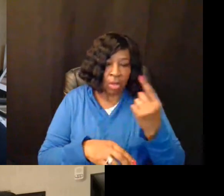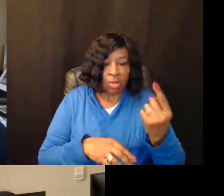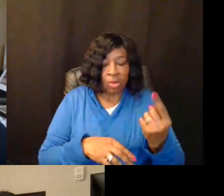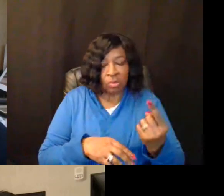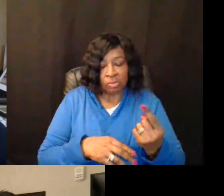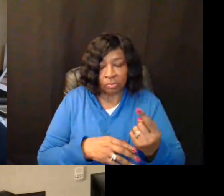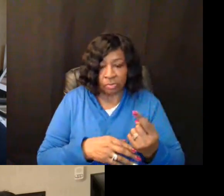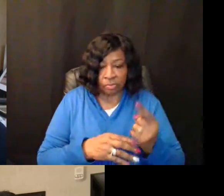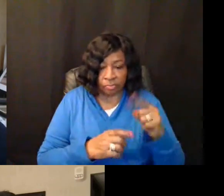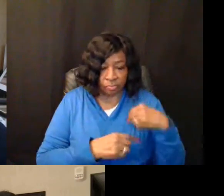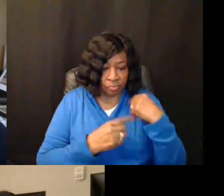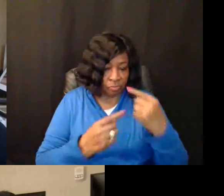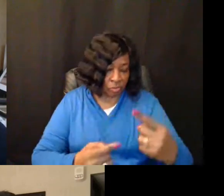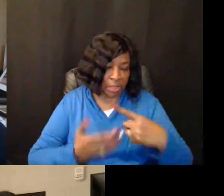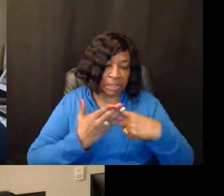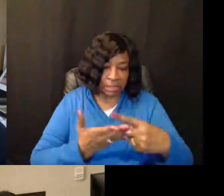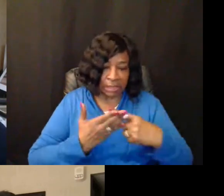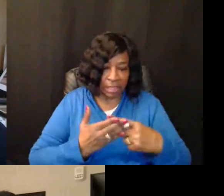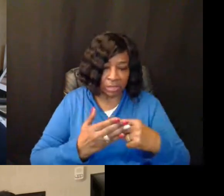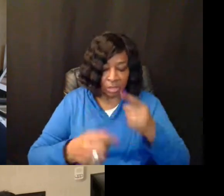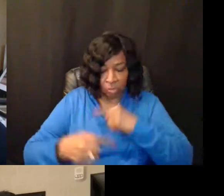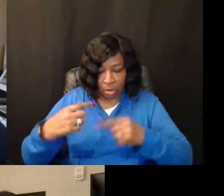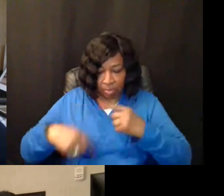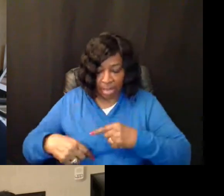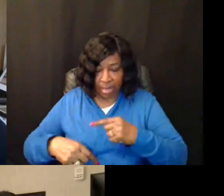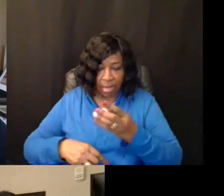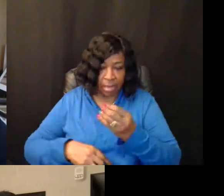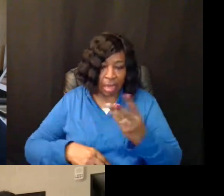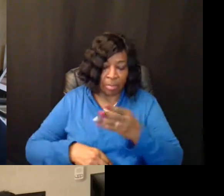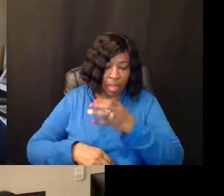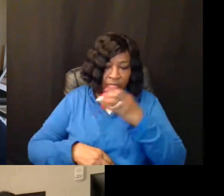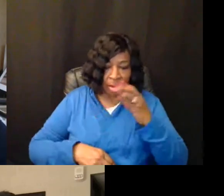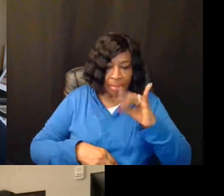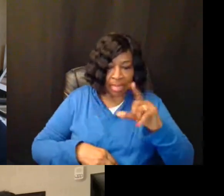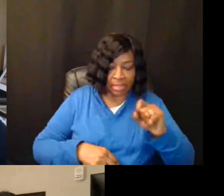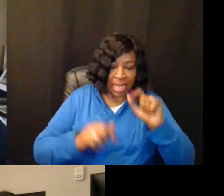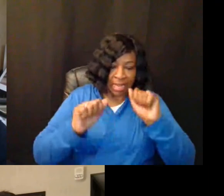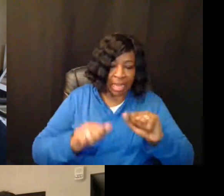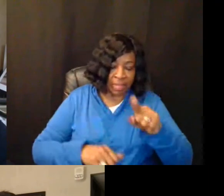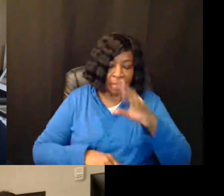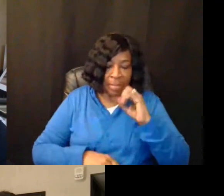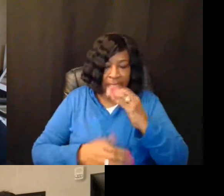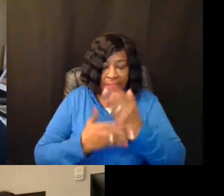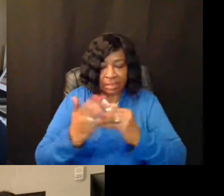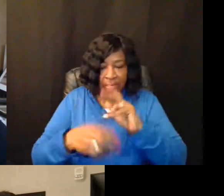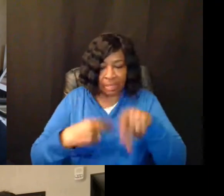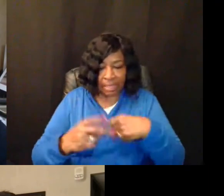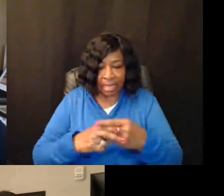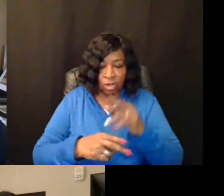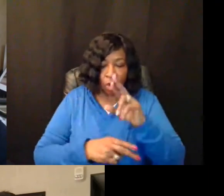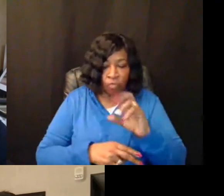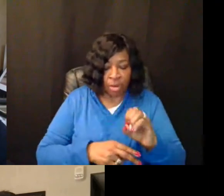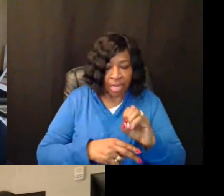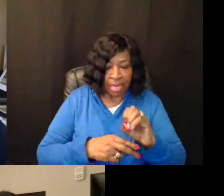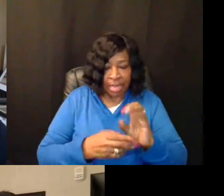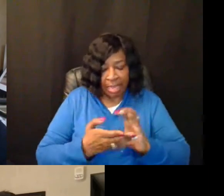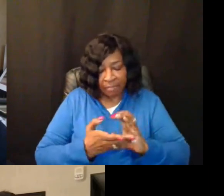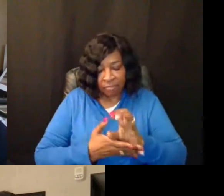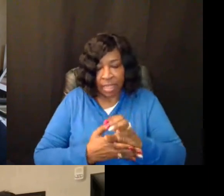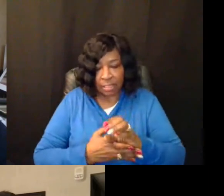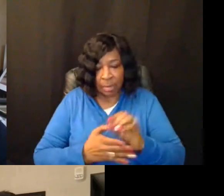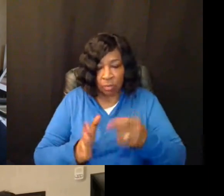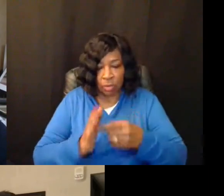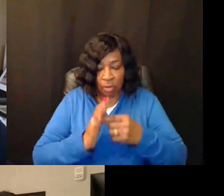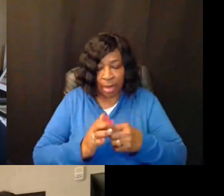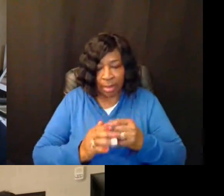long-standing discussions going back a couple farm bills about, can there be some sort of reinvestment requirements placed upon the